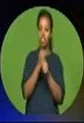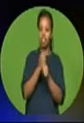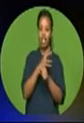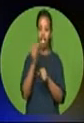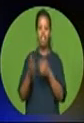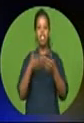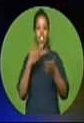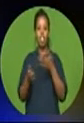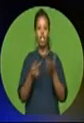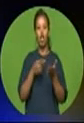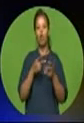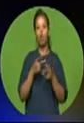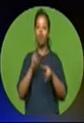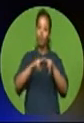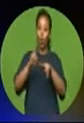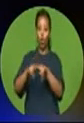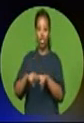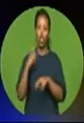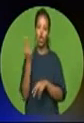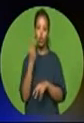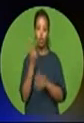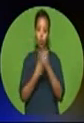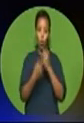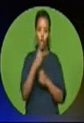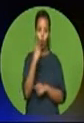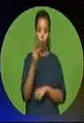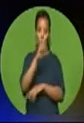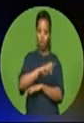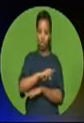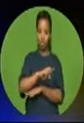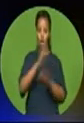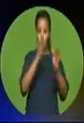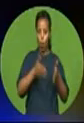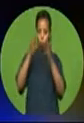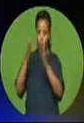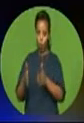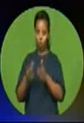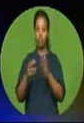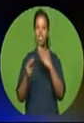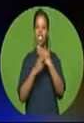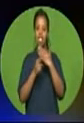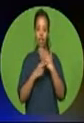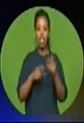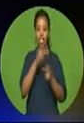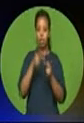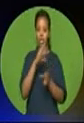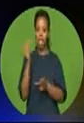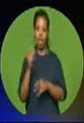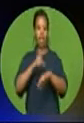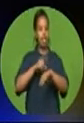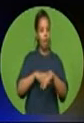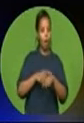easy location, uses only one date column, saving space and